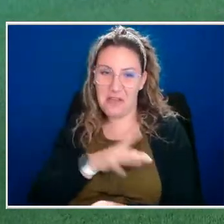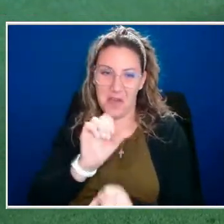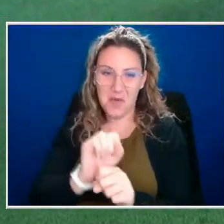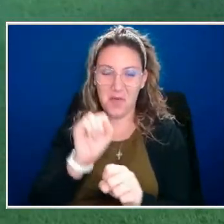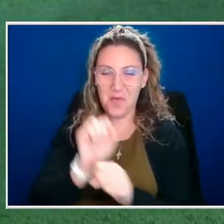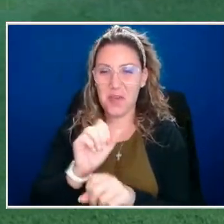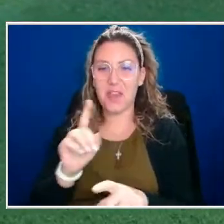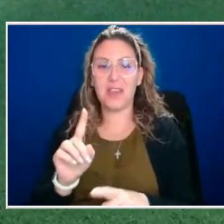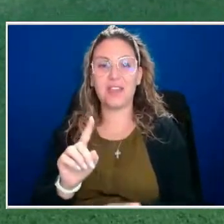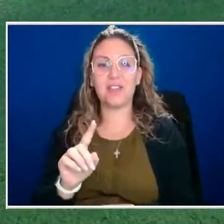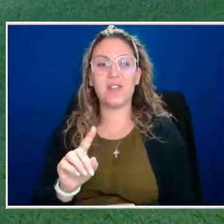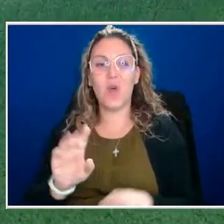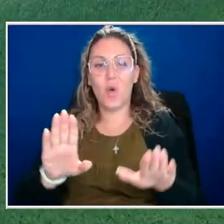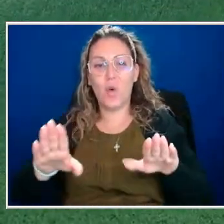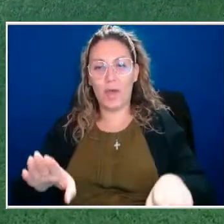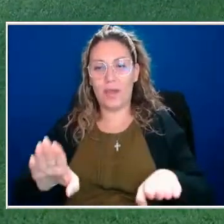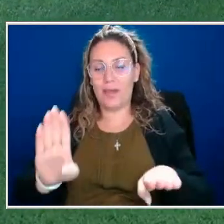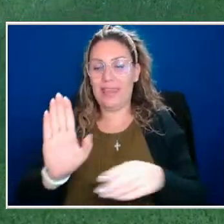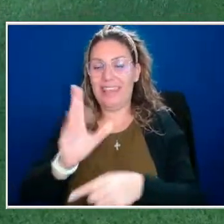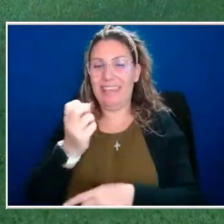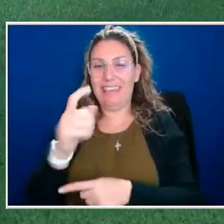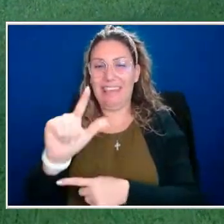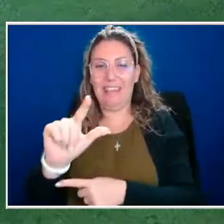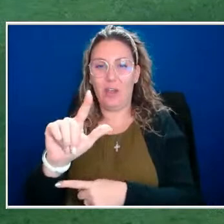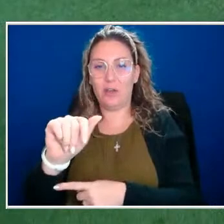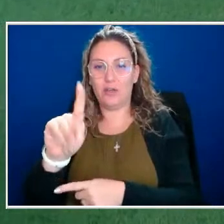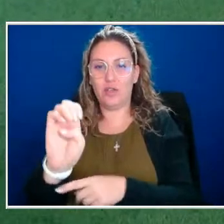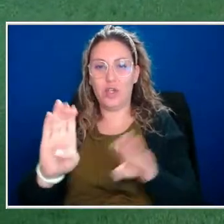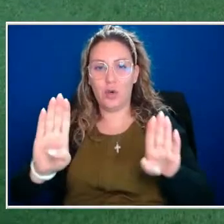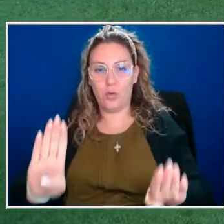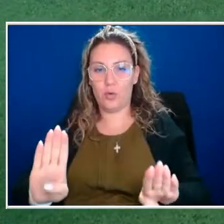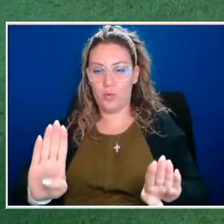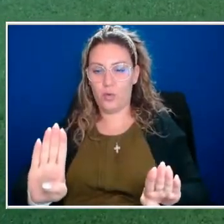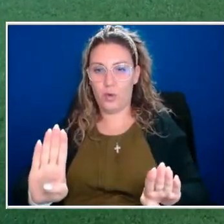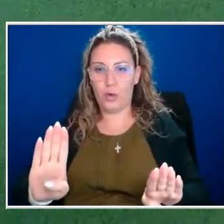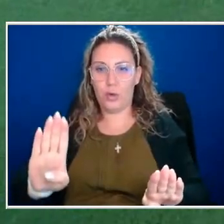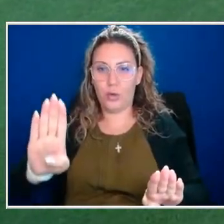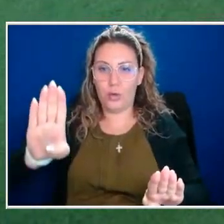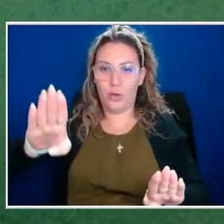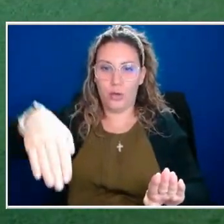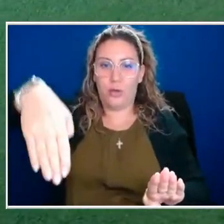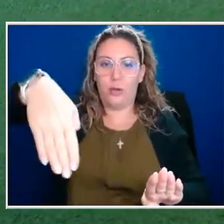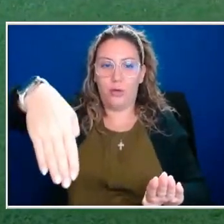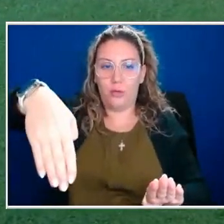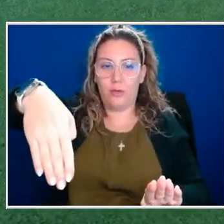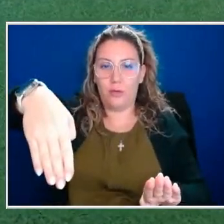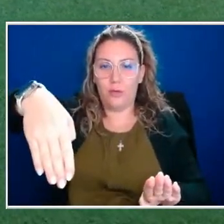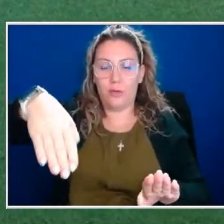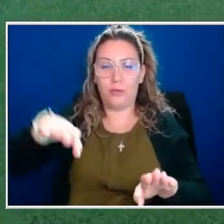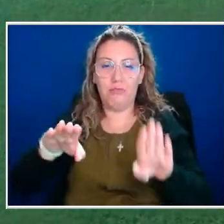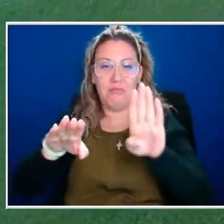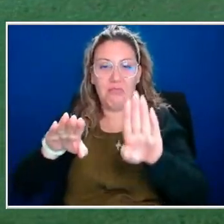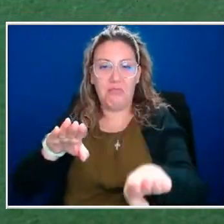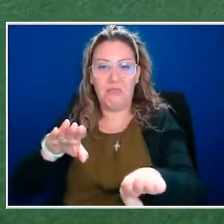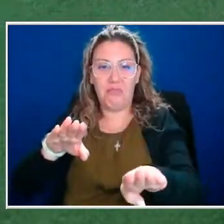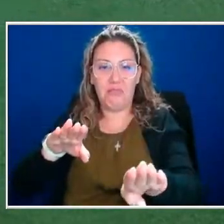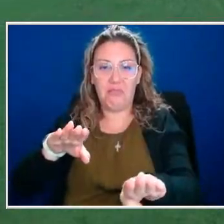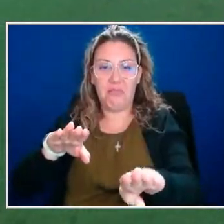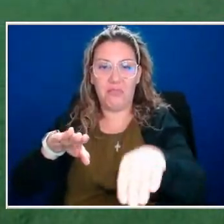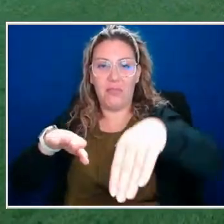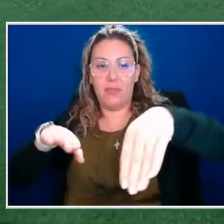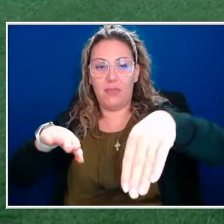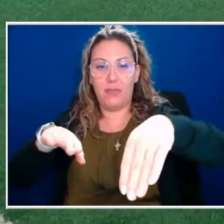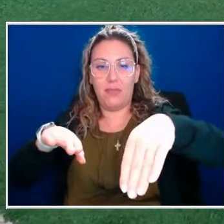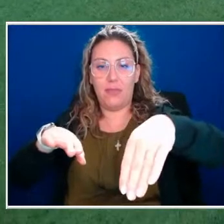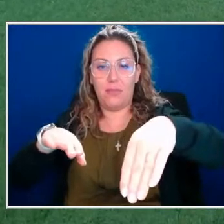So that will be pulling that toe up and then driving up high onto that toe, taking a big step, and driving up onto that toe with each